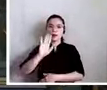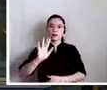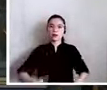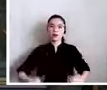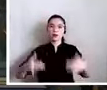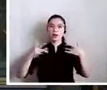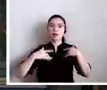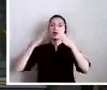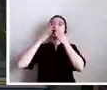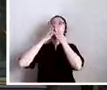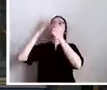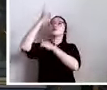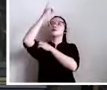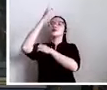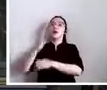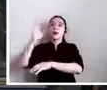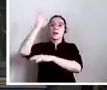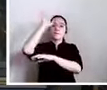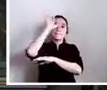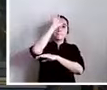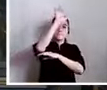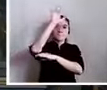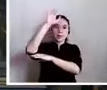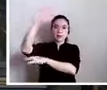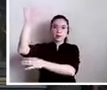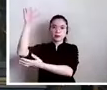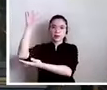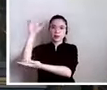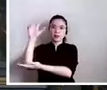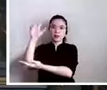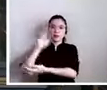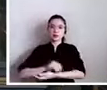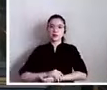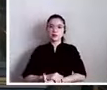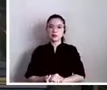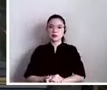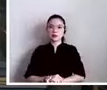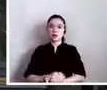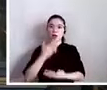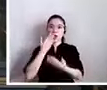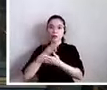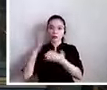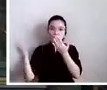God. Viva Pit Señor! Viva Pit Señor! Mayong buntag na itong tanan.